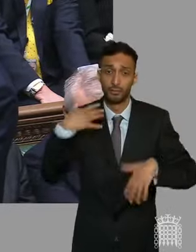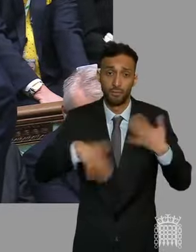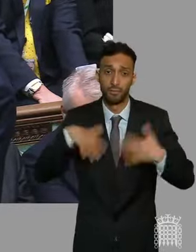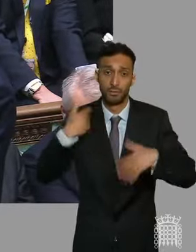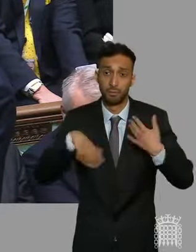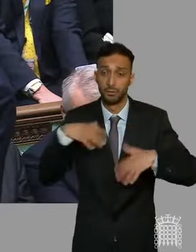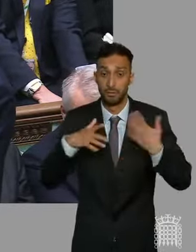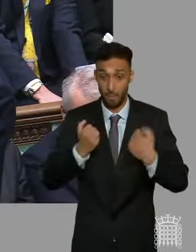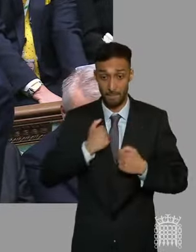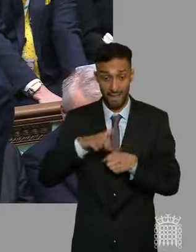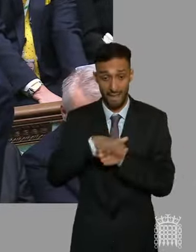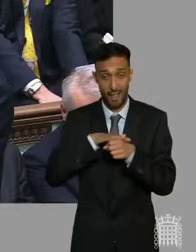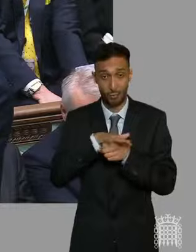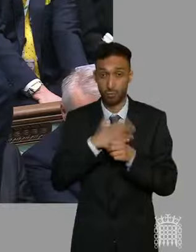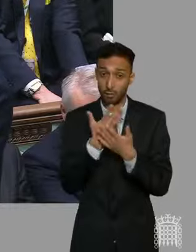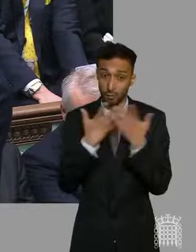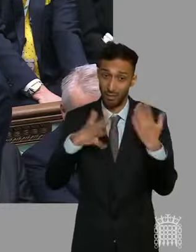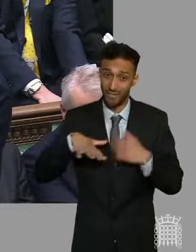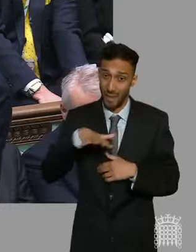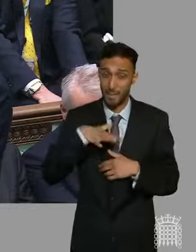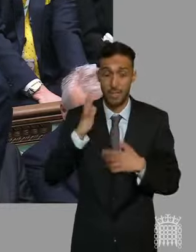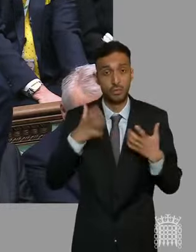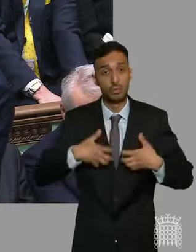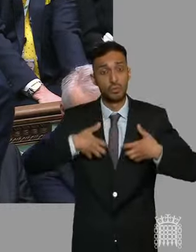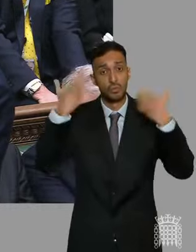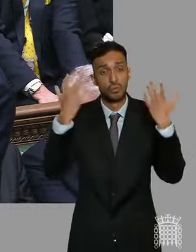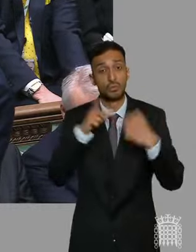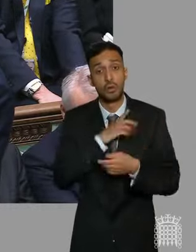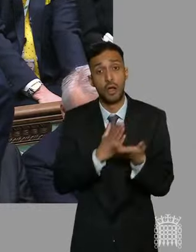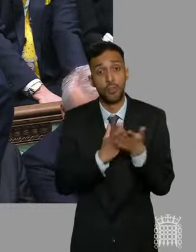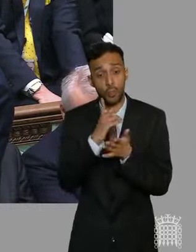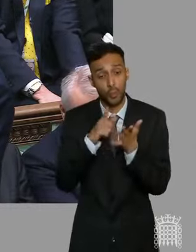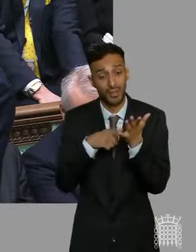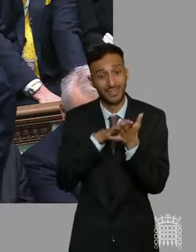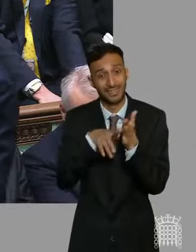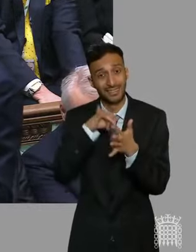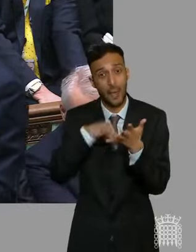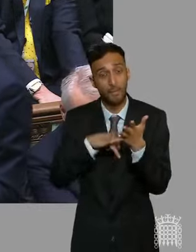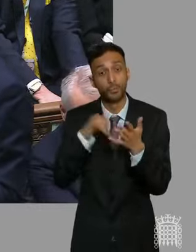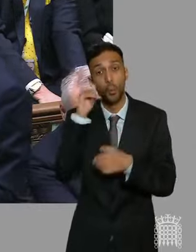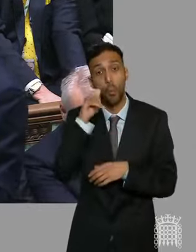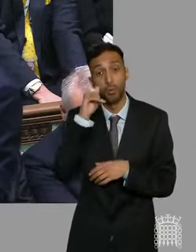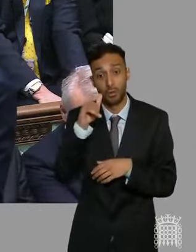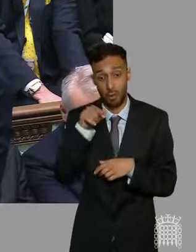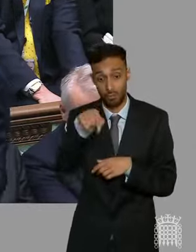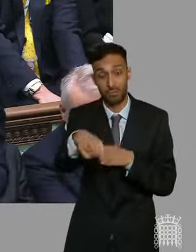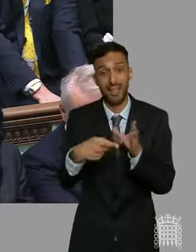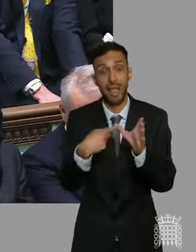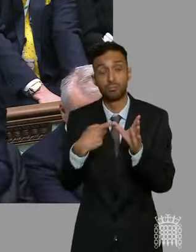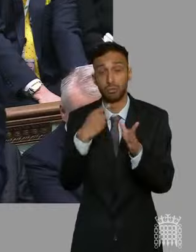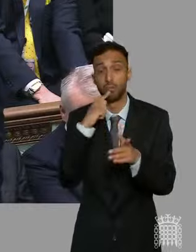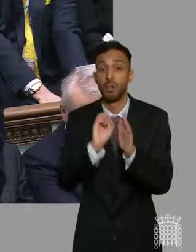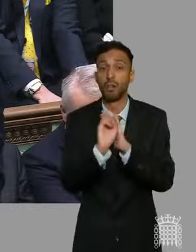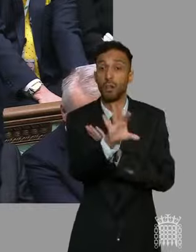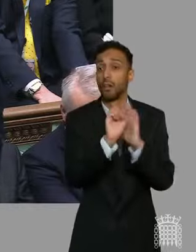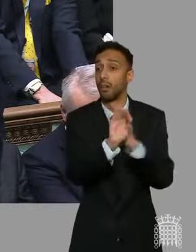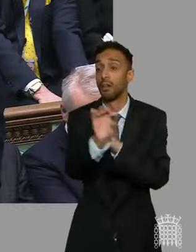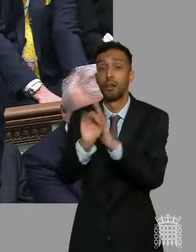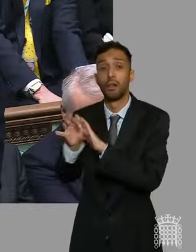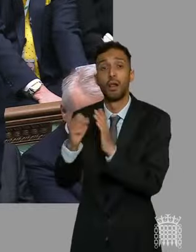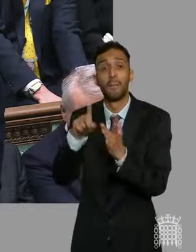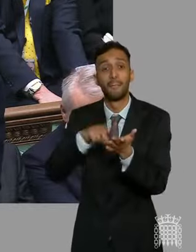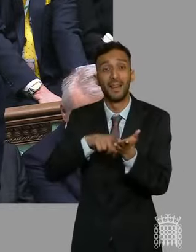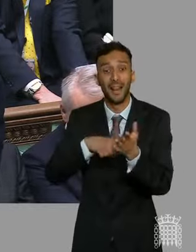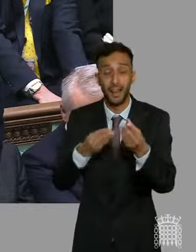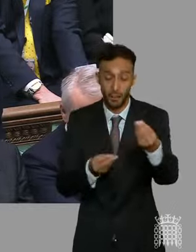sending them bills this April that will cost them £150 a year more. Thames has already let down